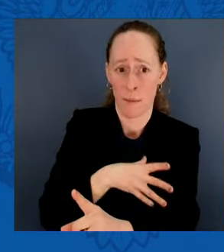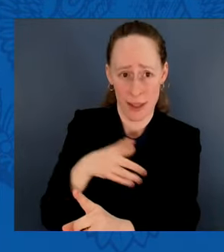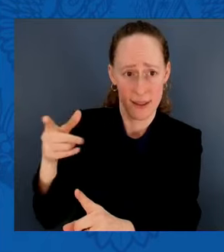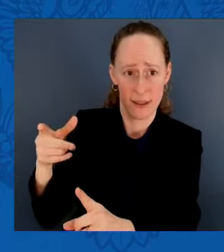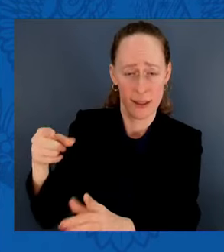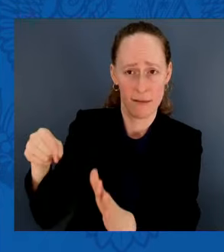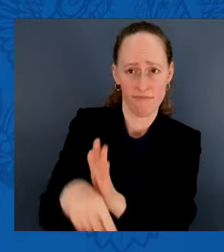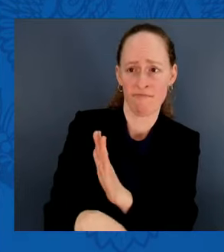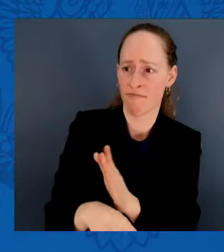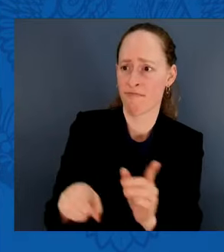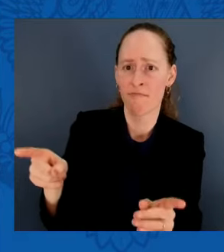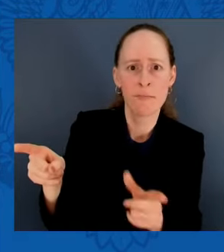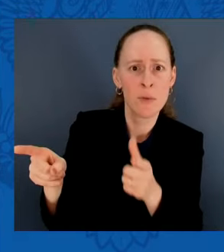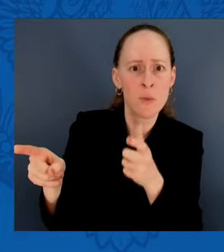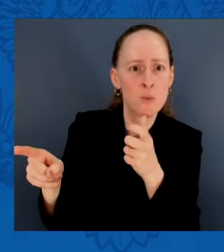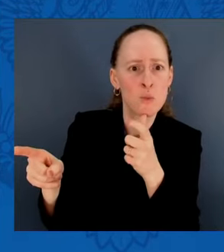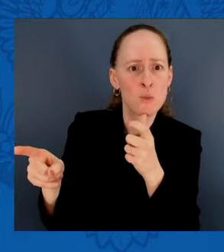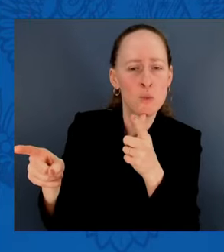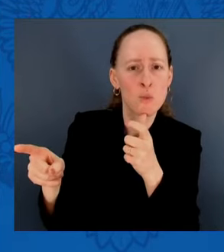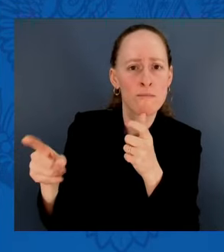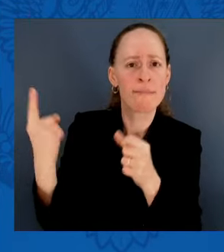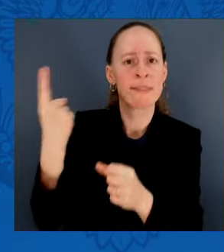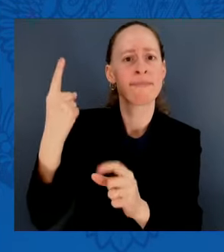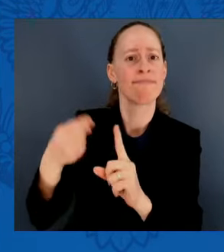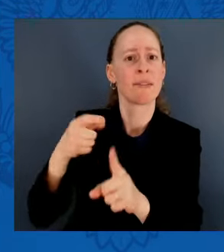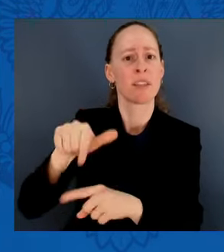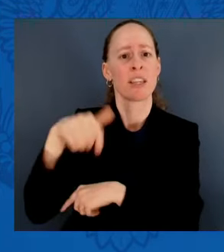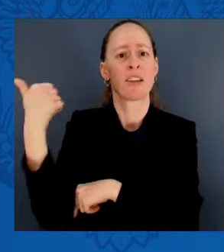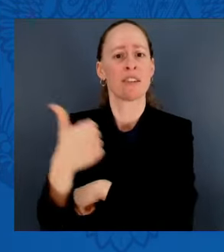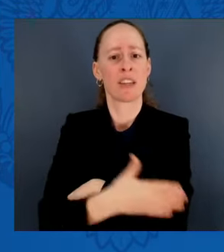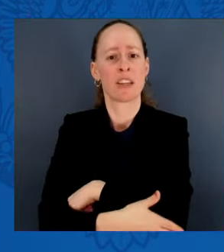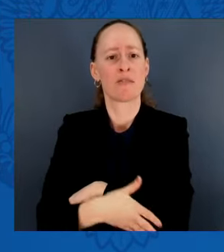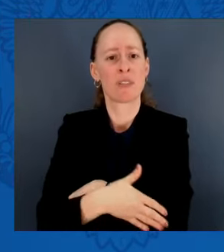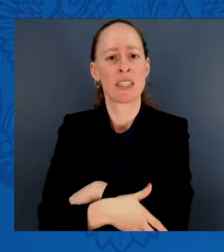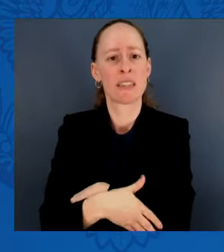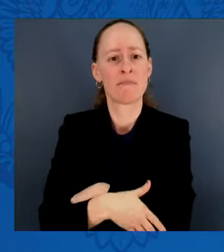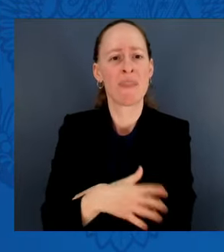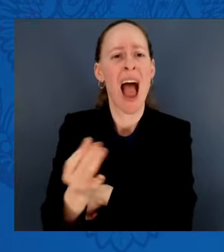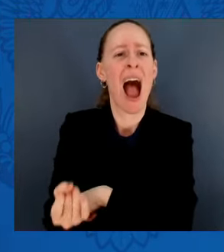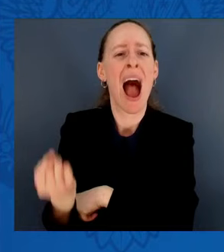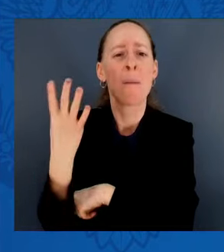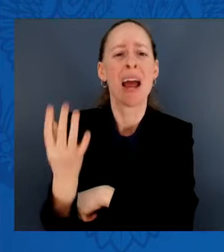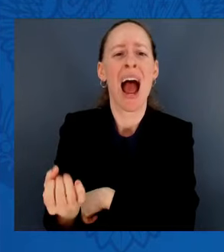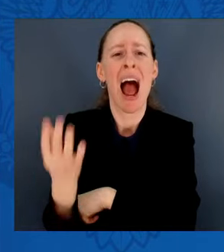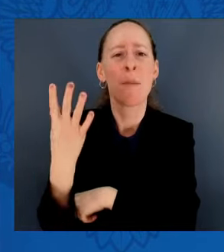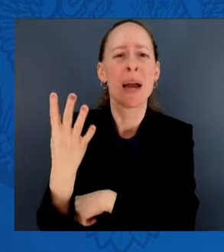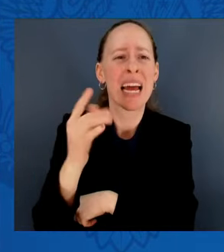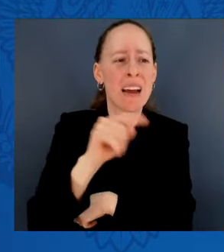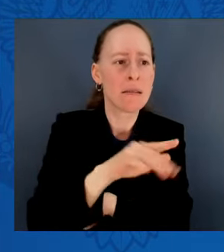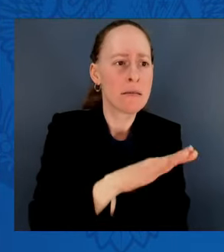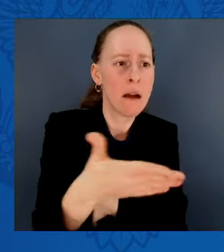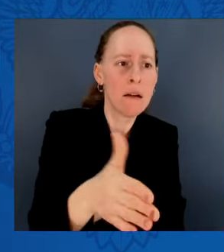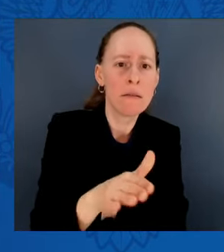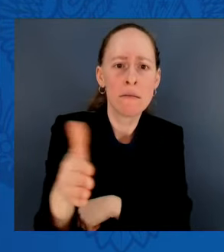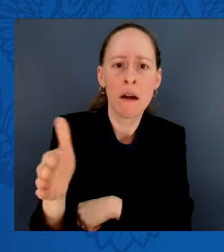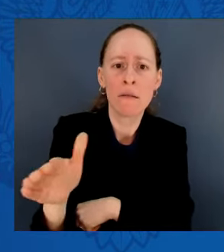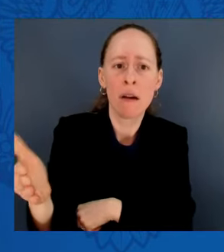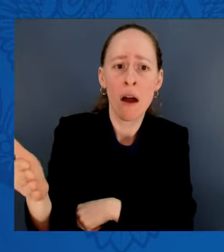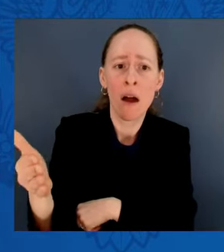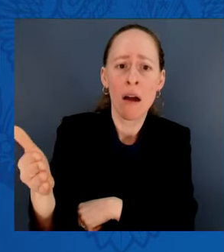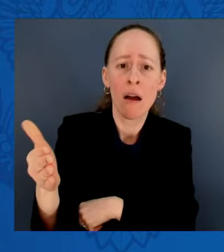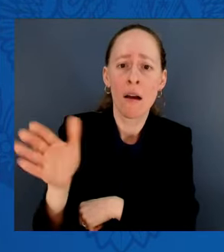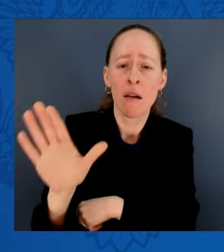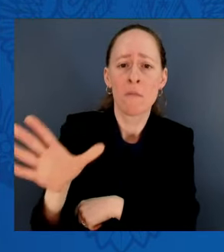thousands of people being killed by illegals? To her parents, I say, my heart goes out to you, having lost children myself.